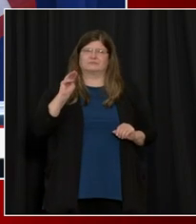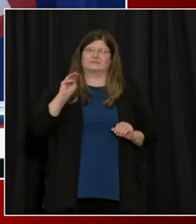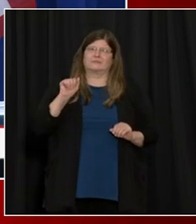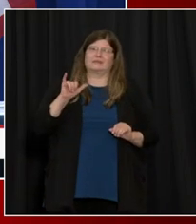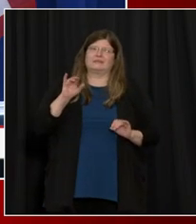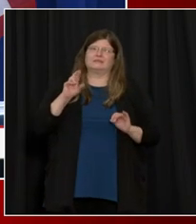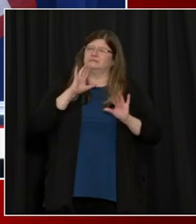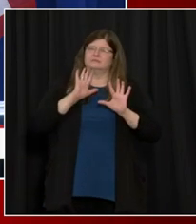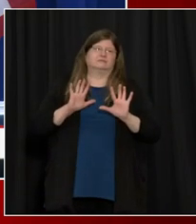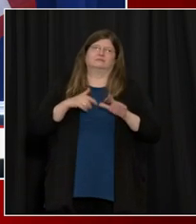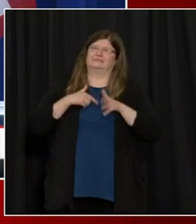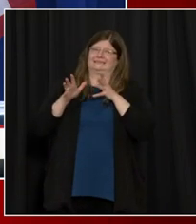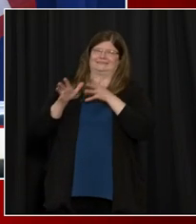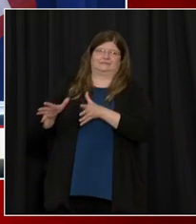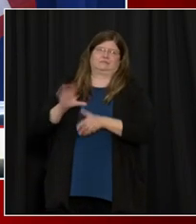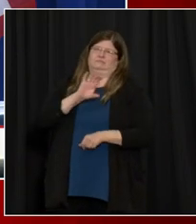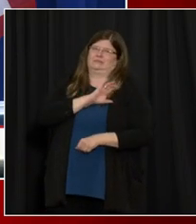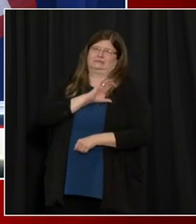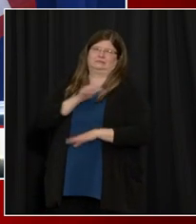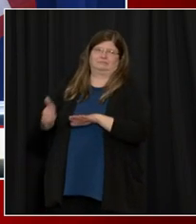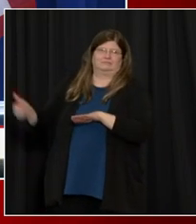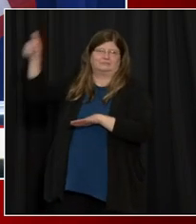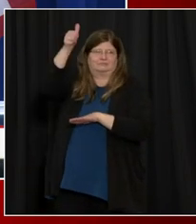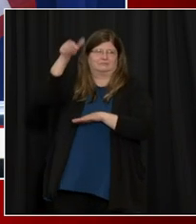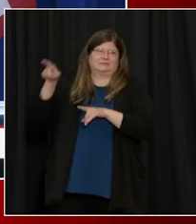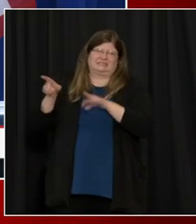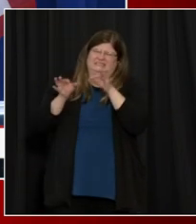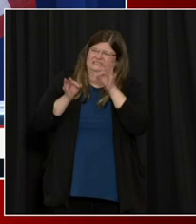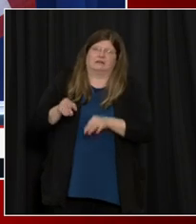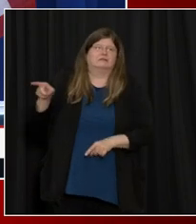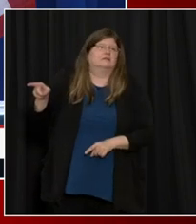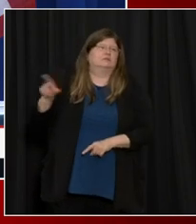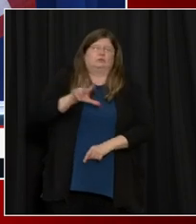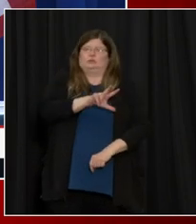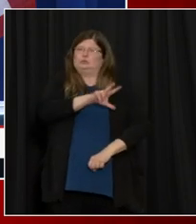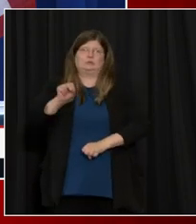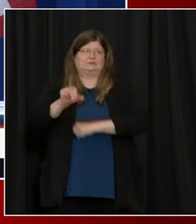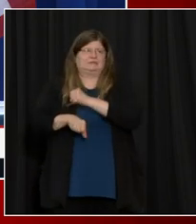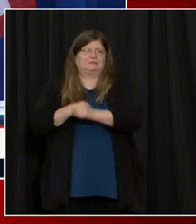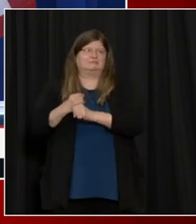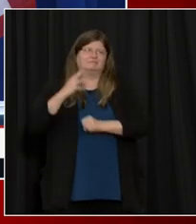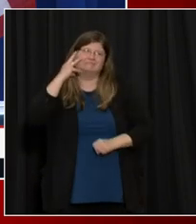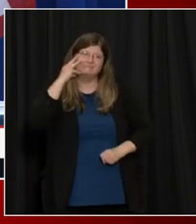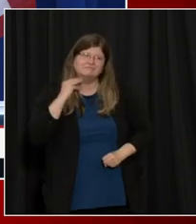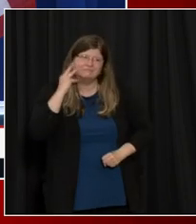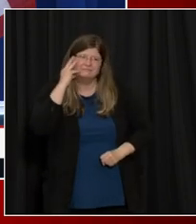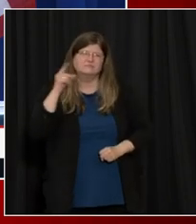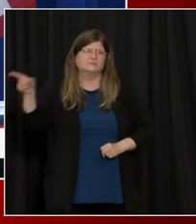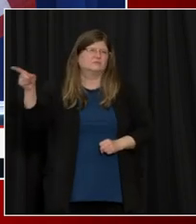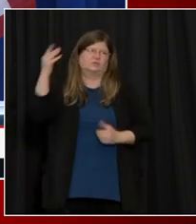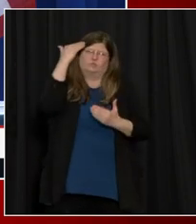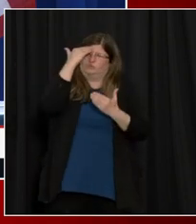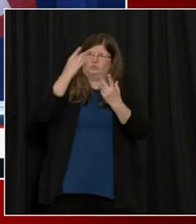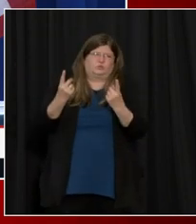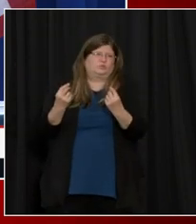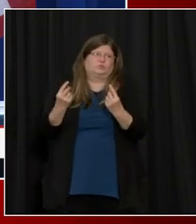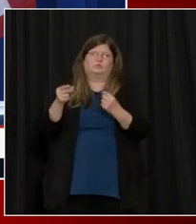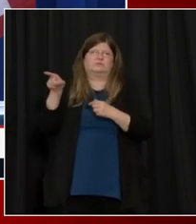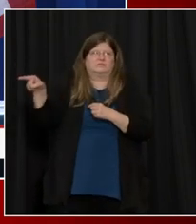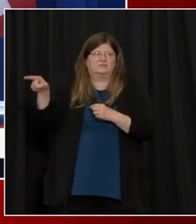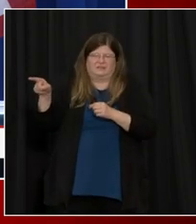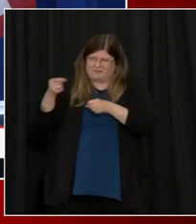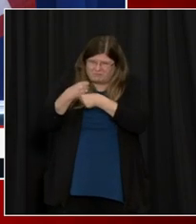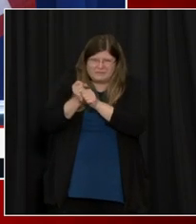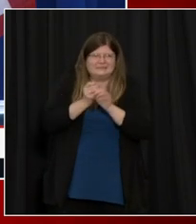You just heard from a 30-year police officer his best approach in working with his troops